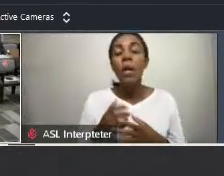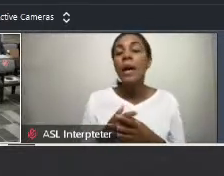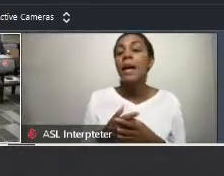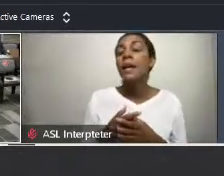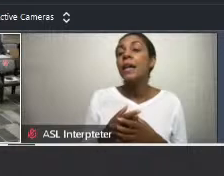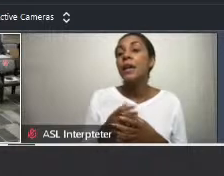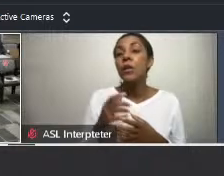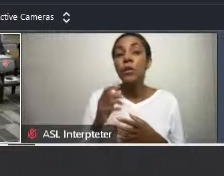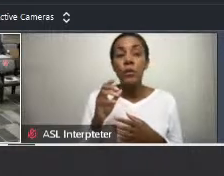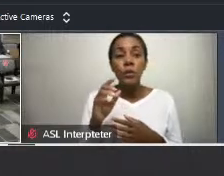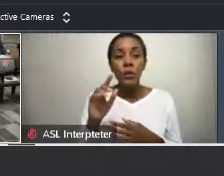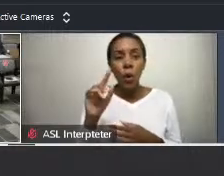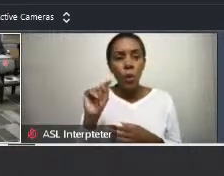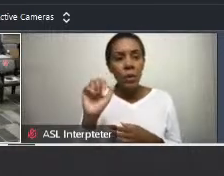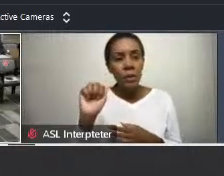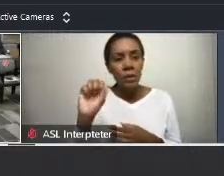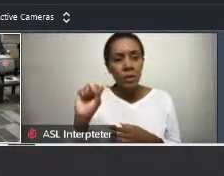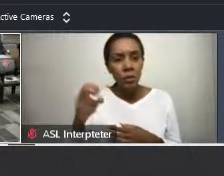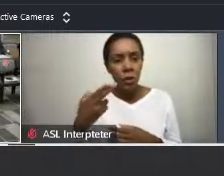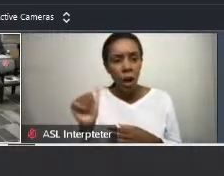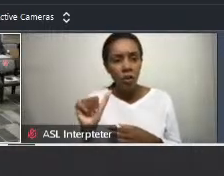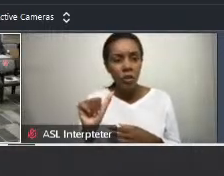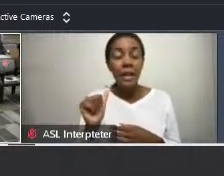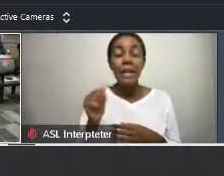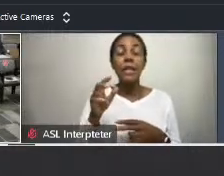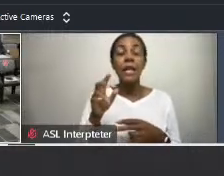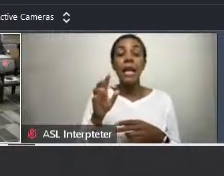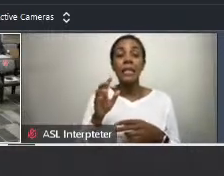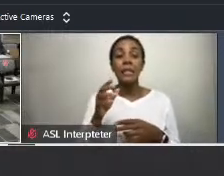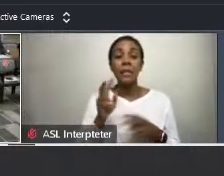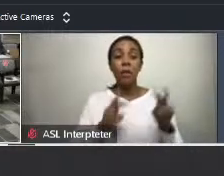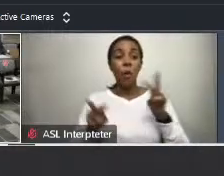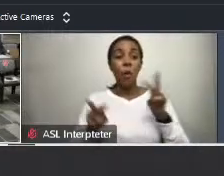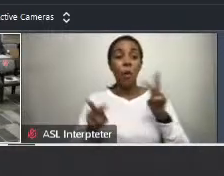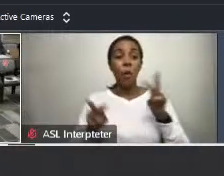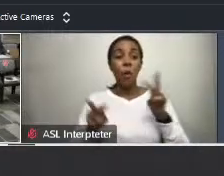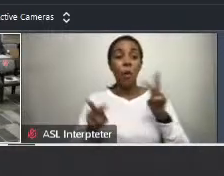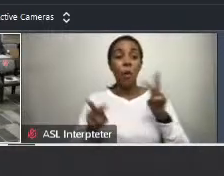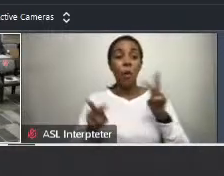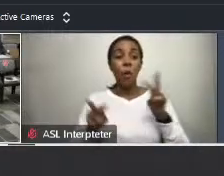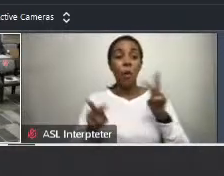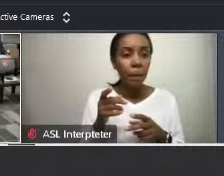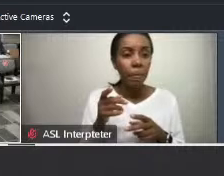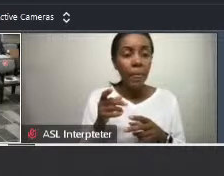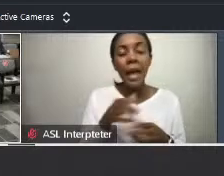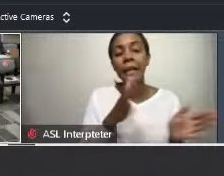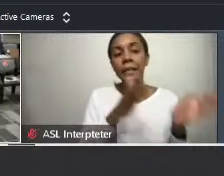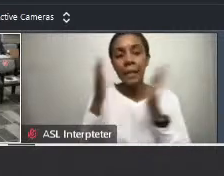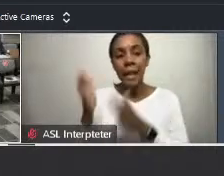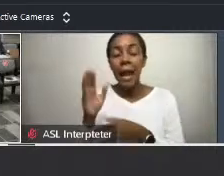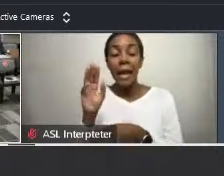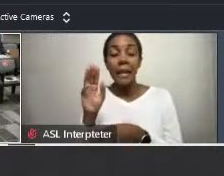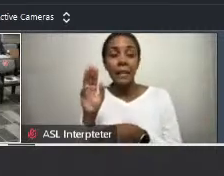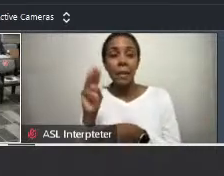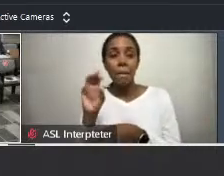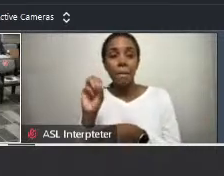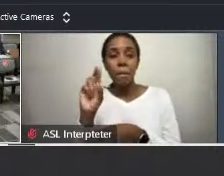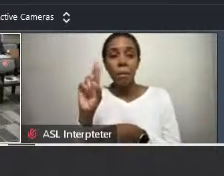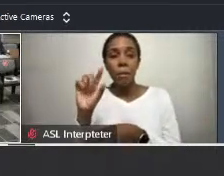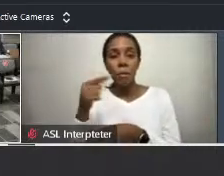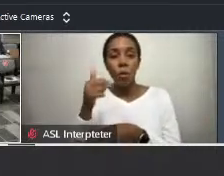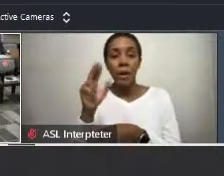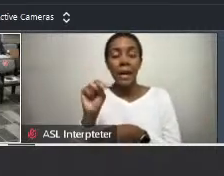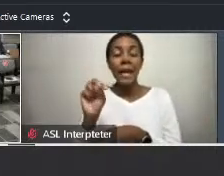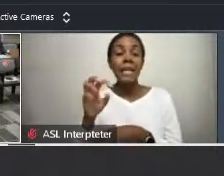Tasha King Davis, she's over our industrial monitoring and pretreatment program, and Scott Morgan, he's over all of our wastewater collection and treatment programs.